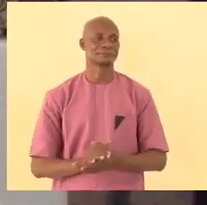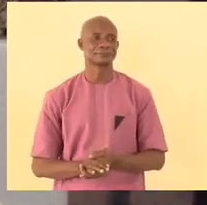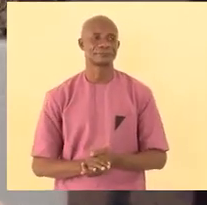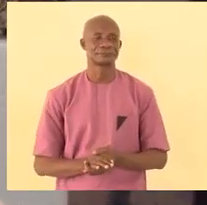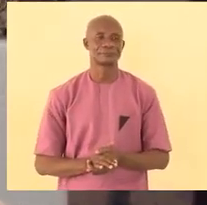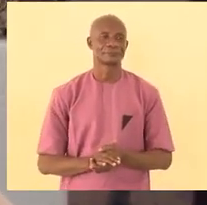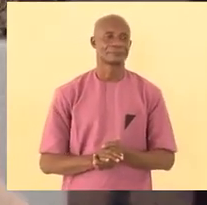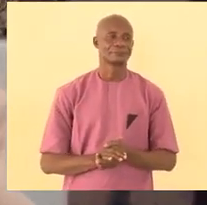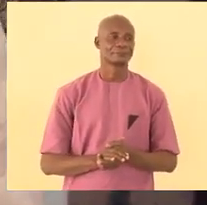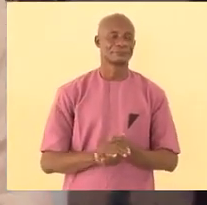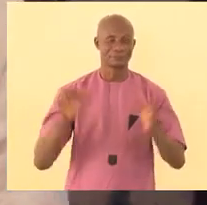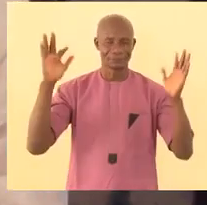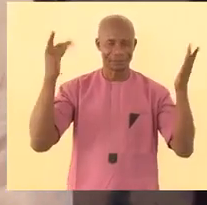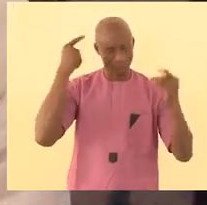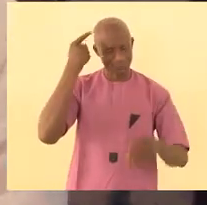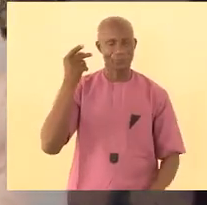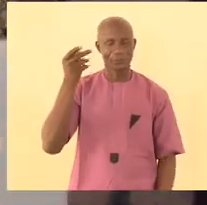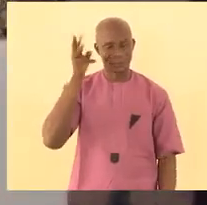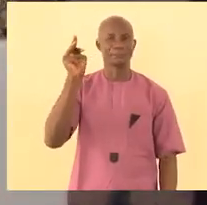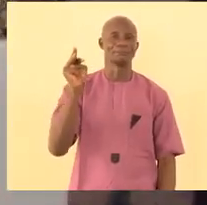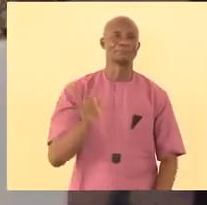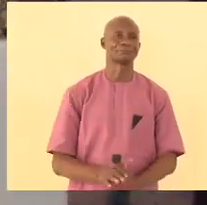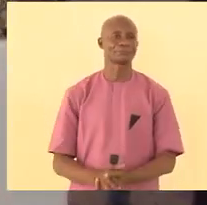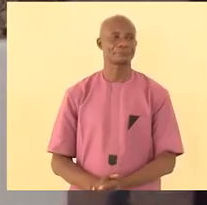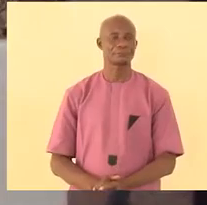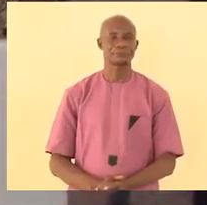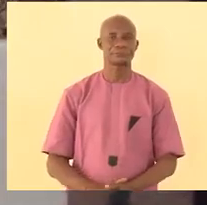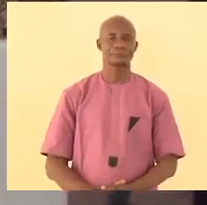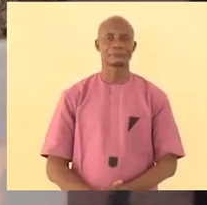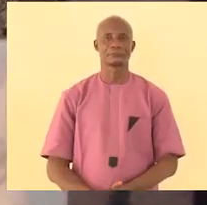Right. Thank you. Thank you. Let's put our hands together for him.